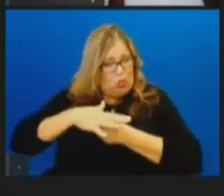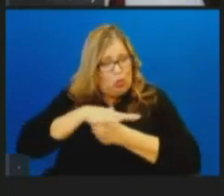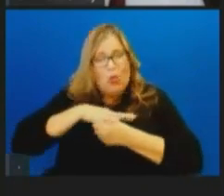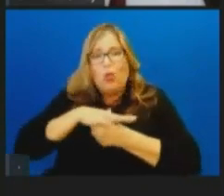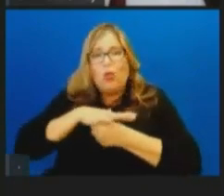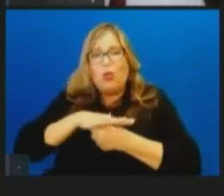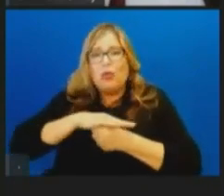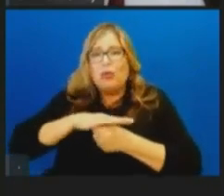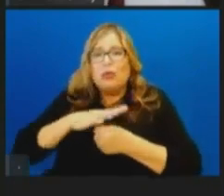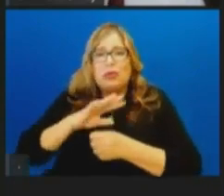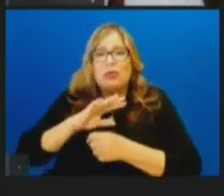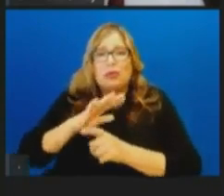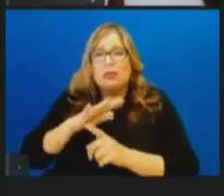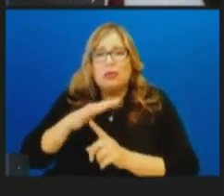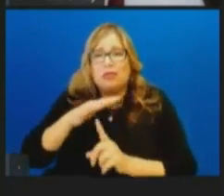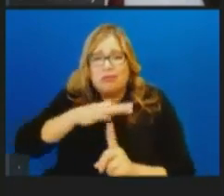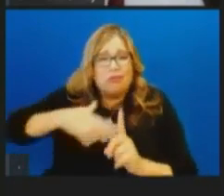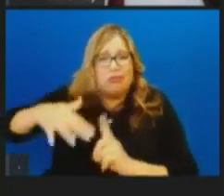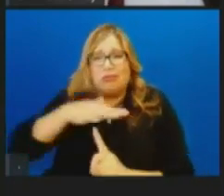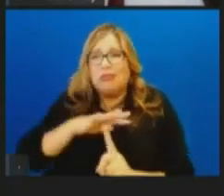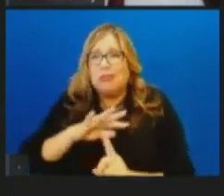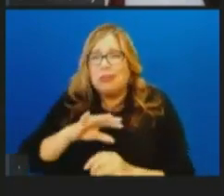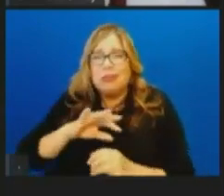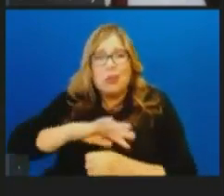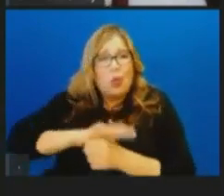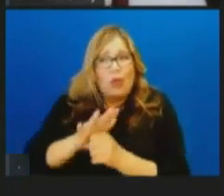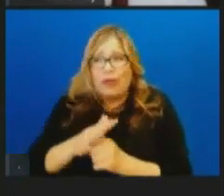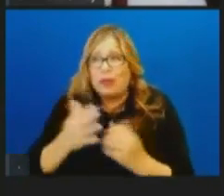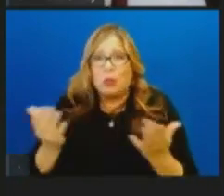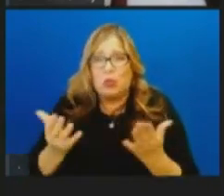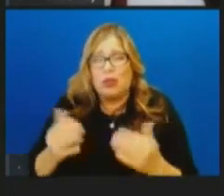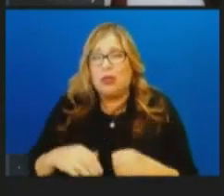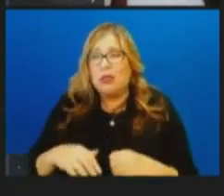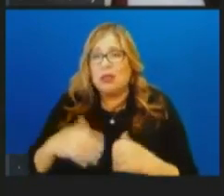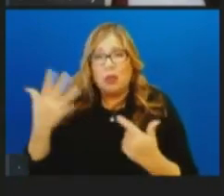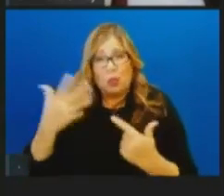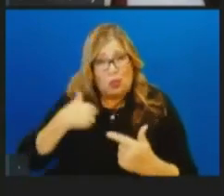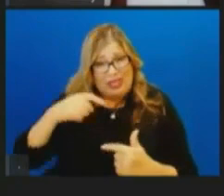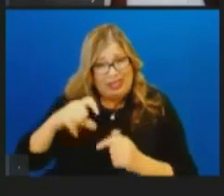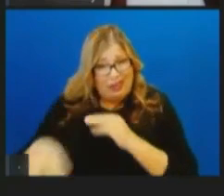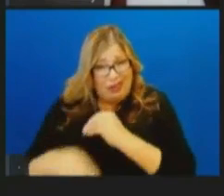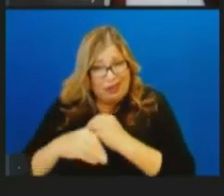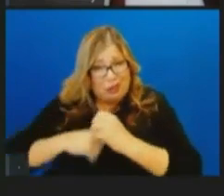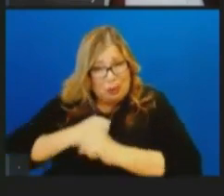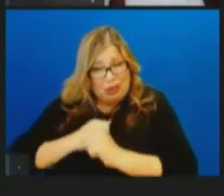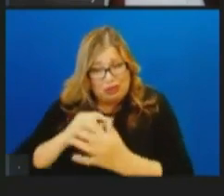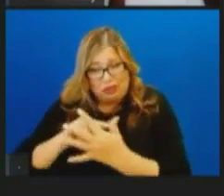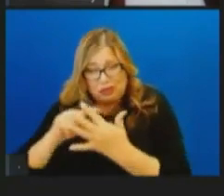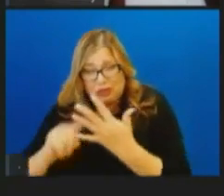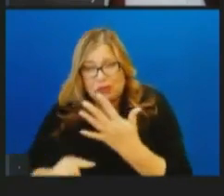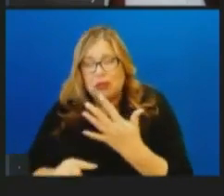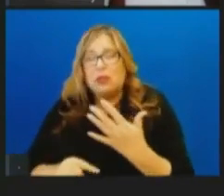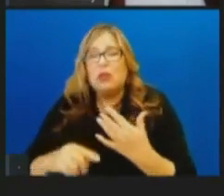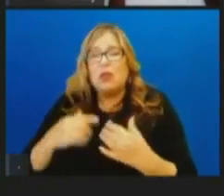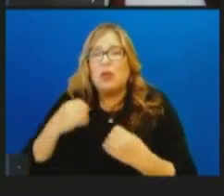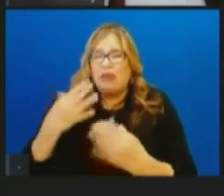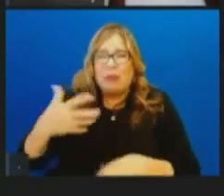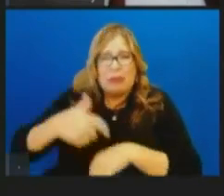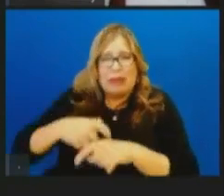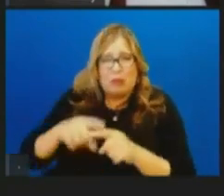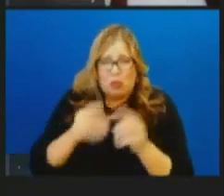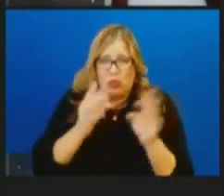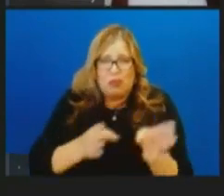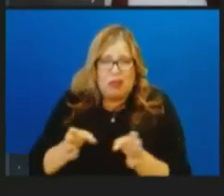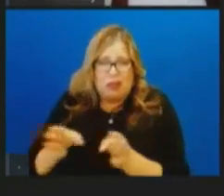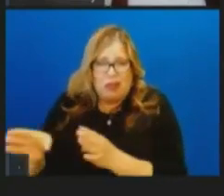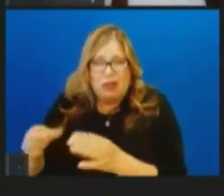whether added protections are going to be considered, and that those can be implemented safely. The one thing that